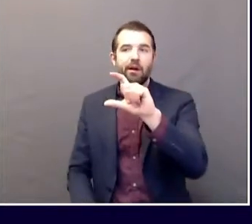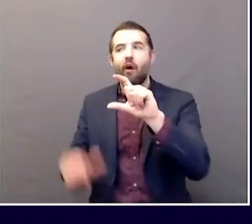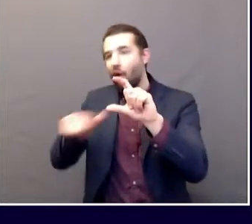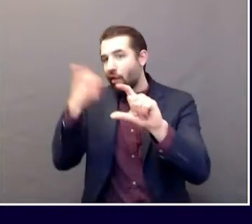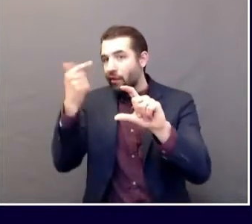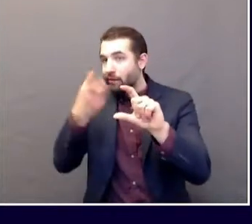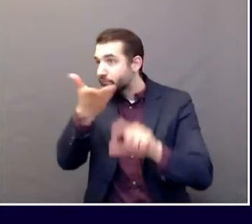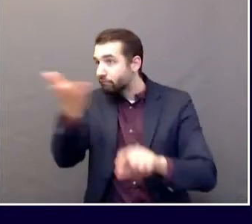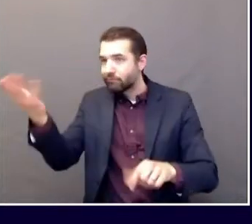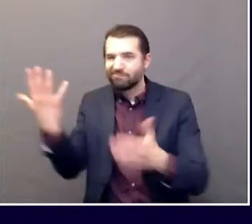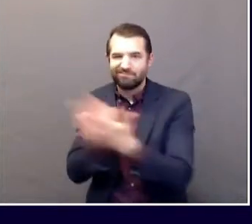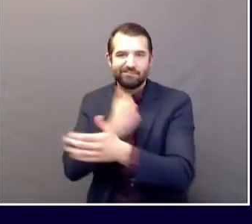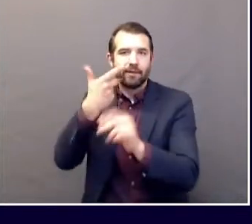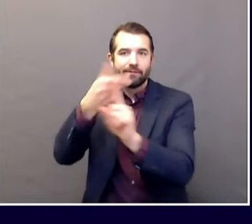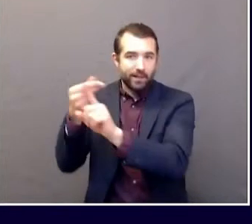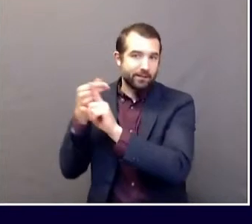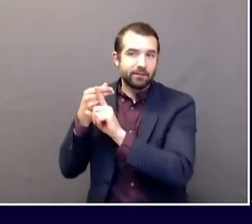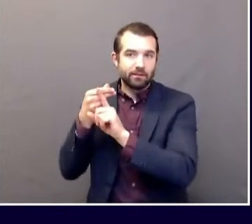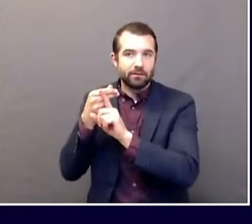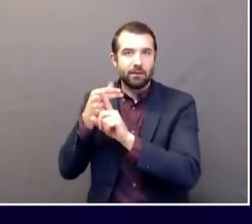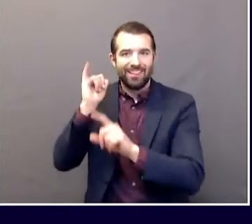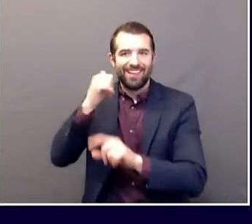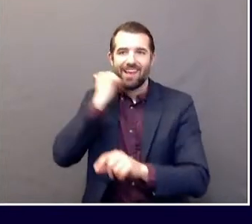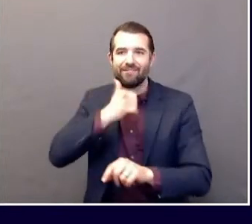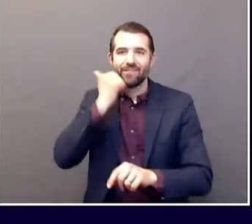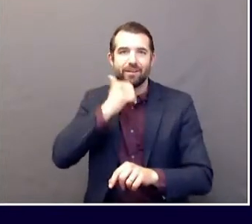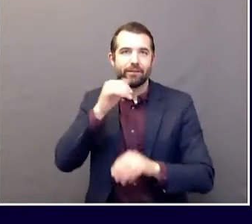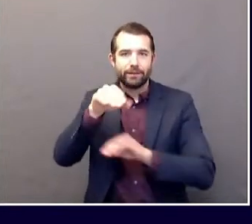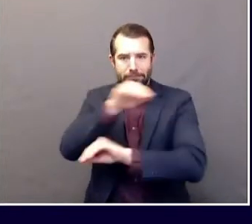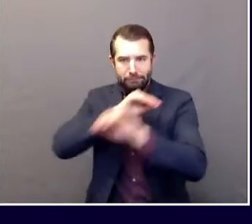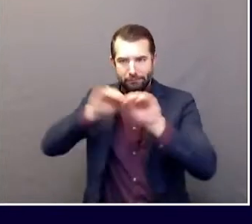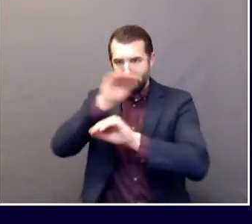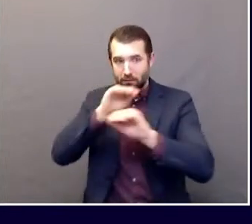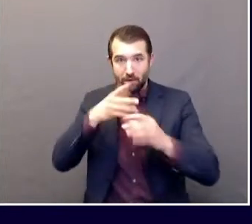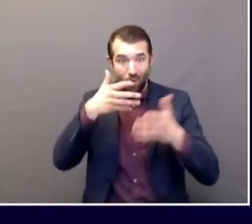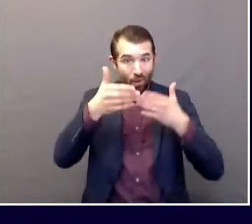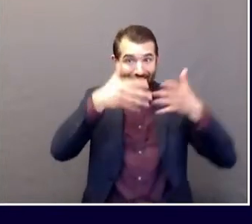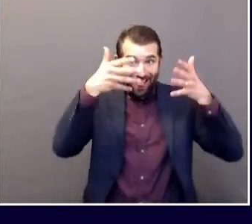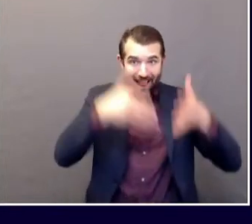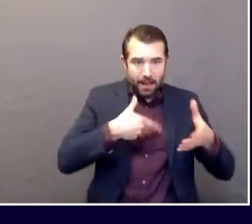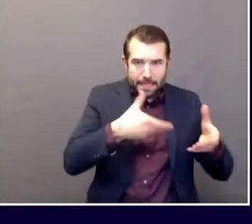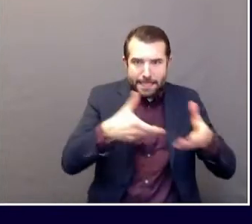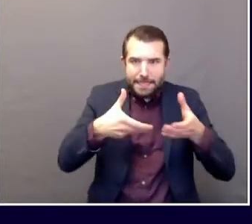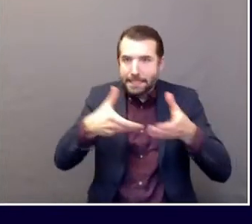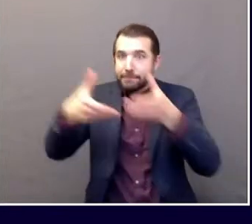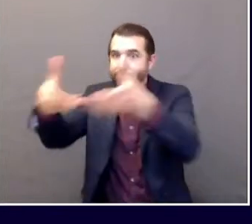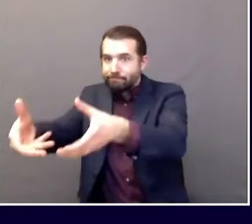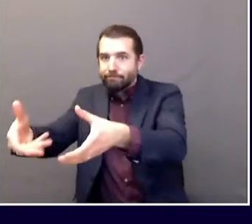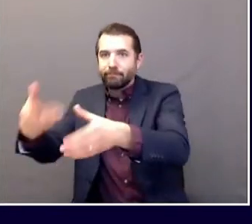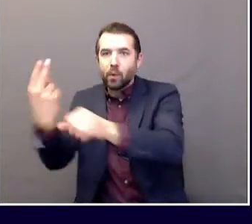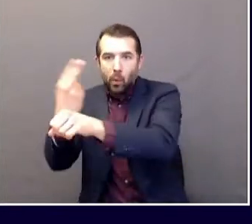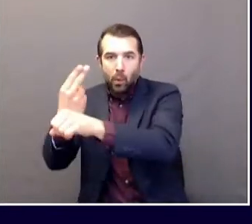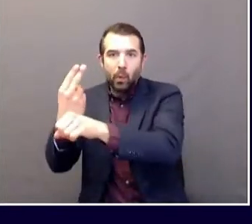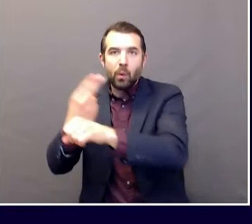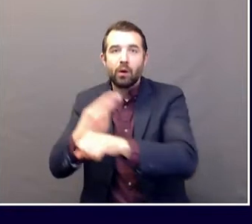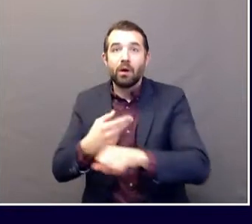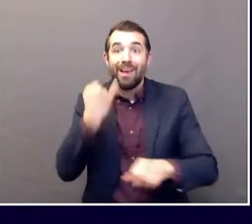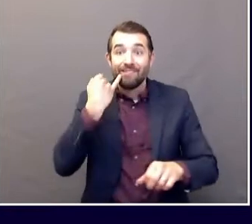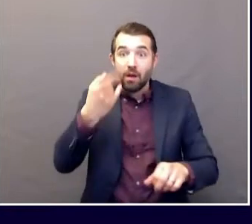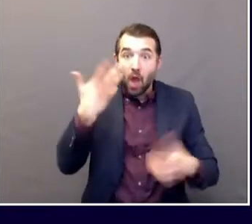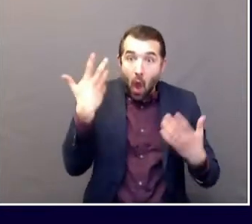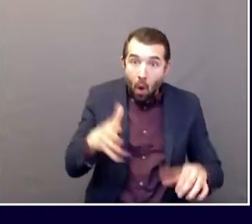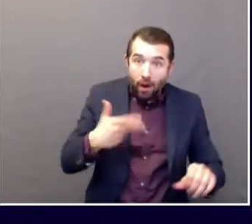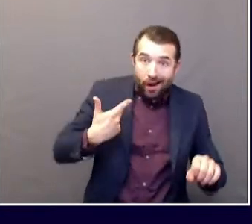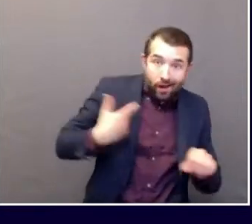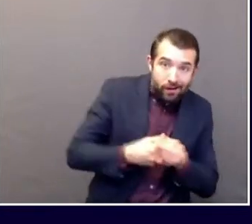happens every single day. Now, the business about potentially wasted doses and why we issued a full use